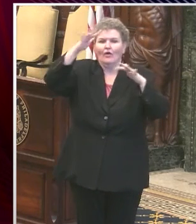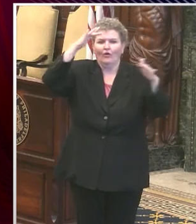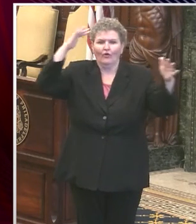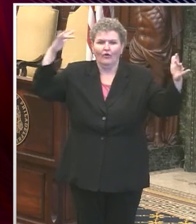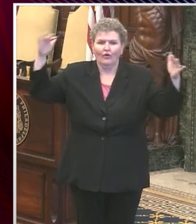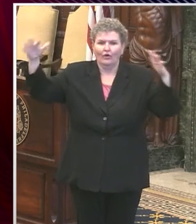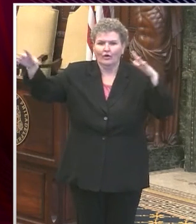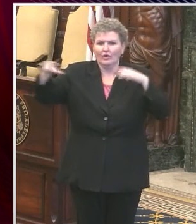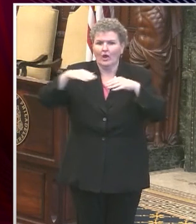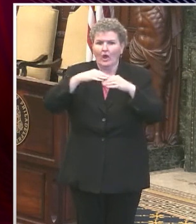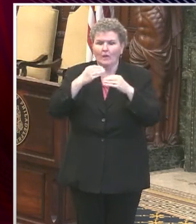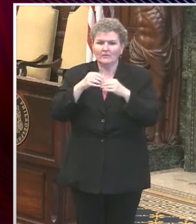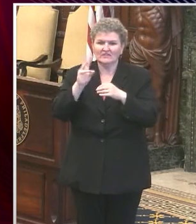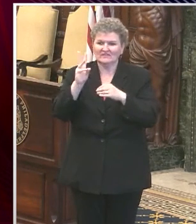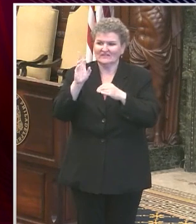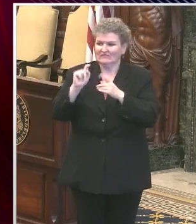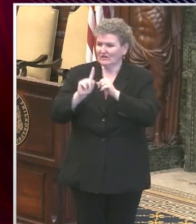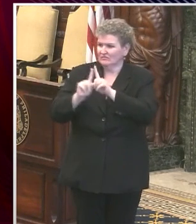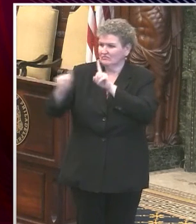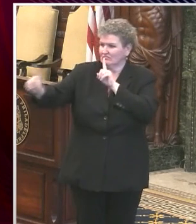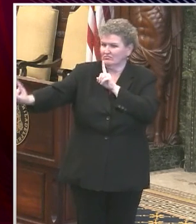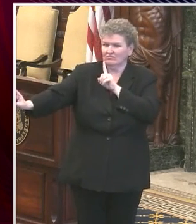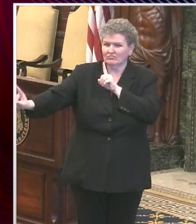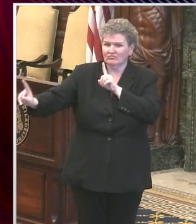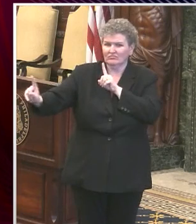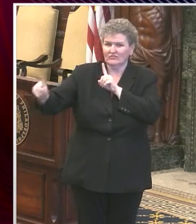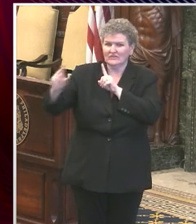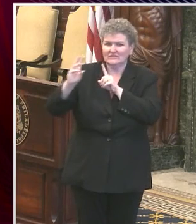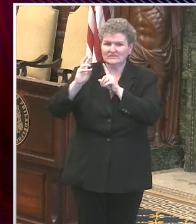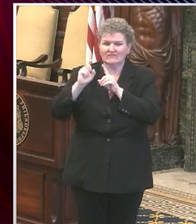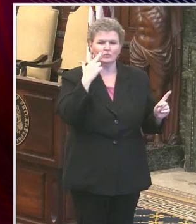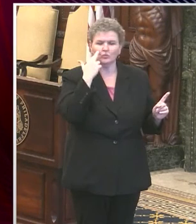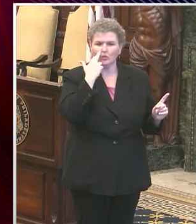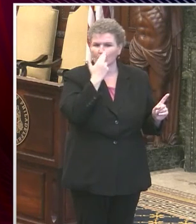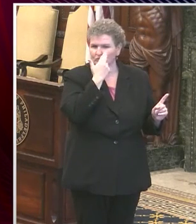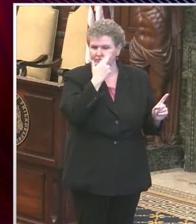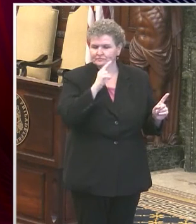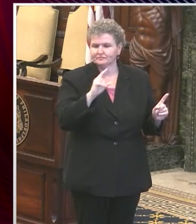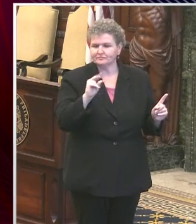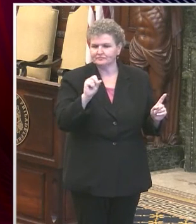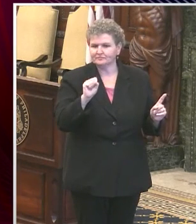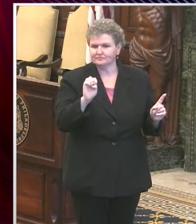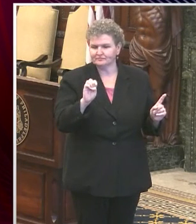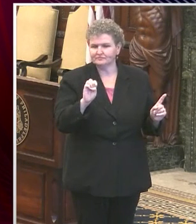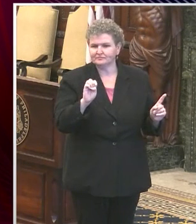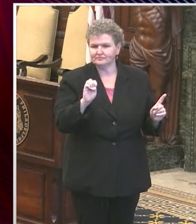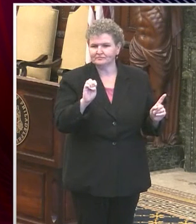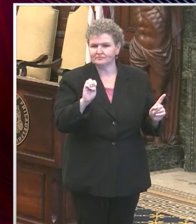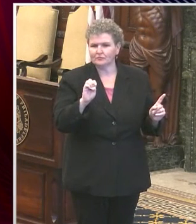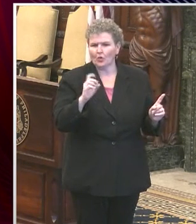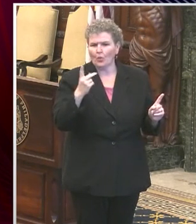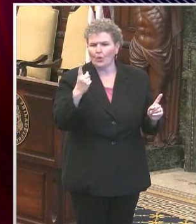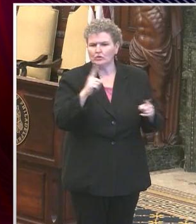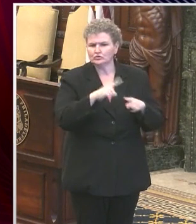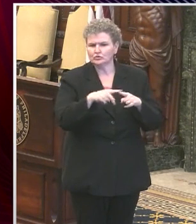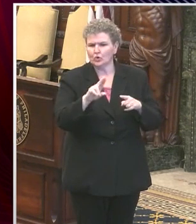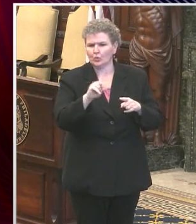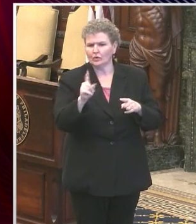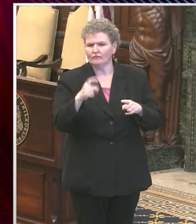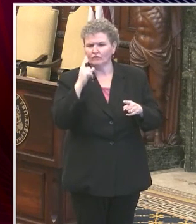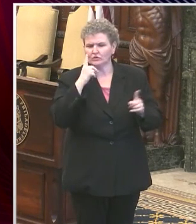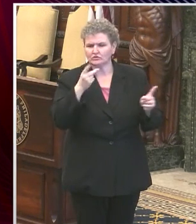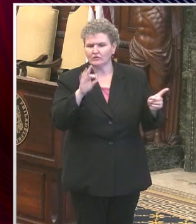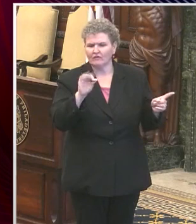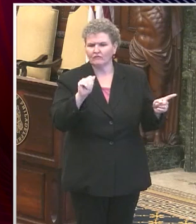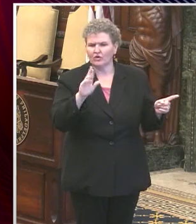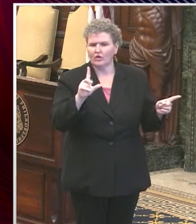And that's why wearing masks and ventilation are important. Thanks so much. I just have one quick follow-up for Dr. Farley. Going